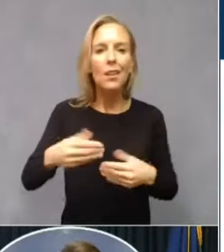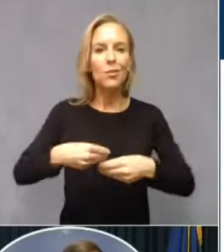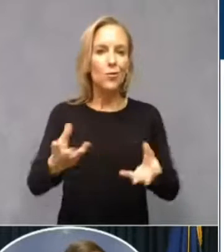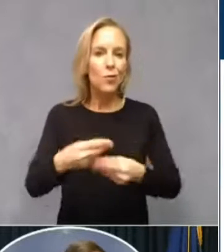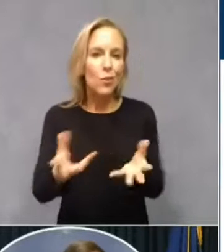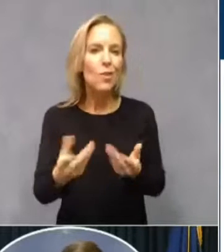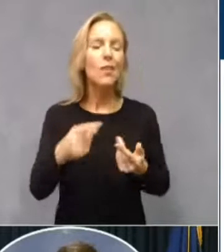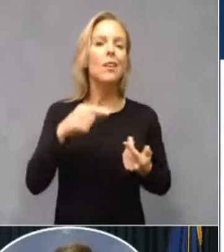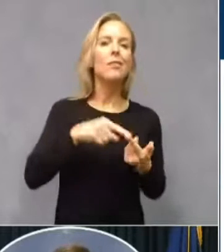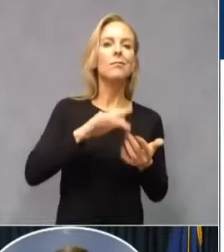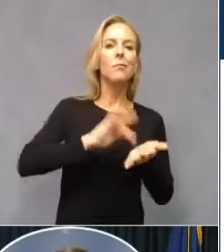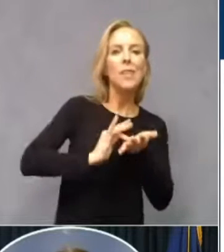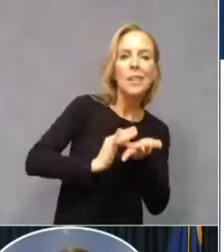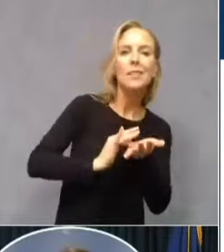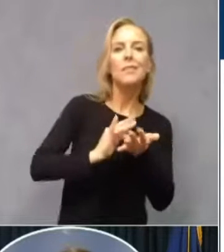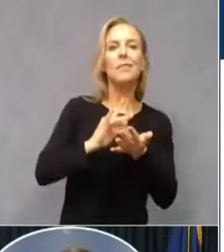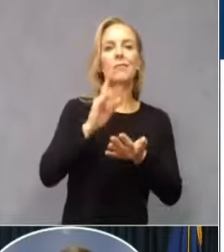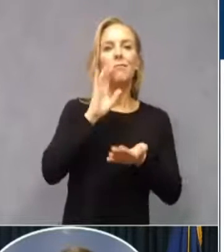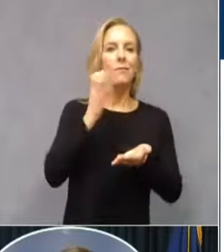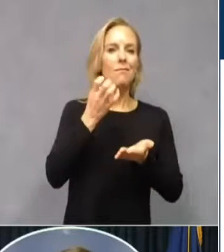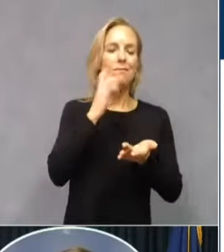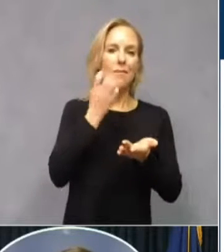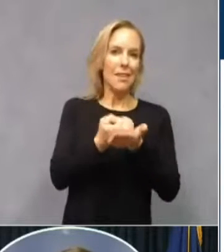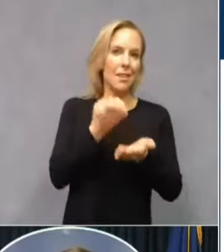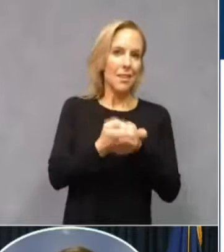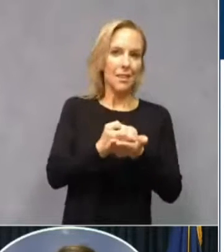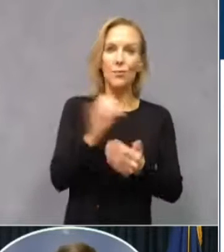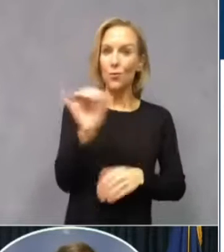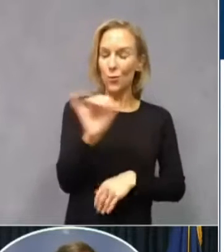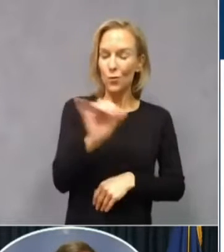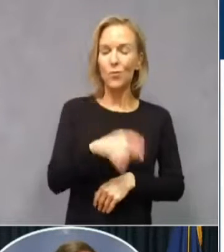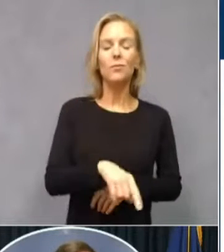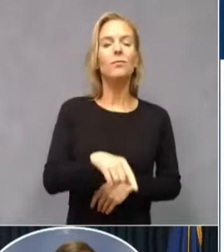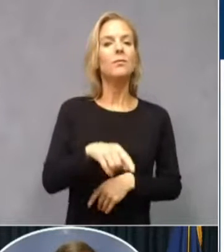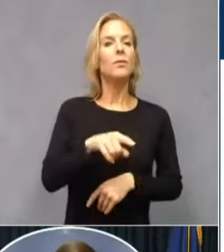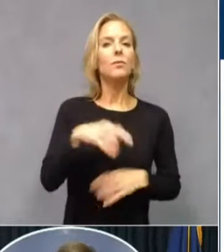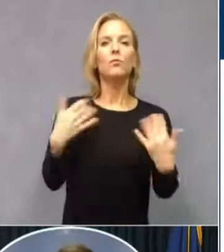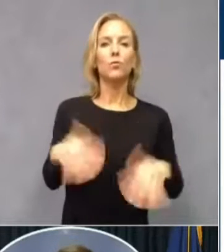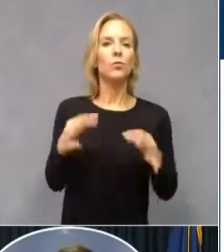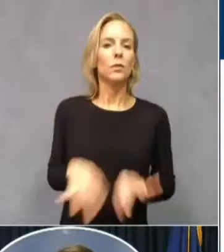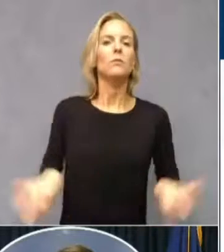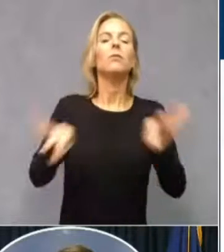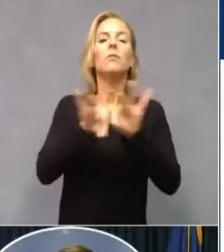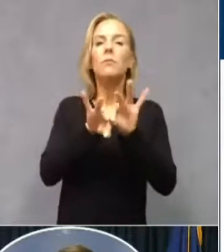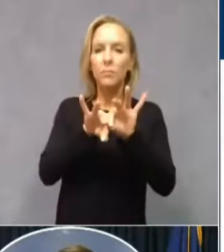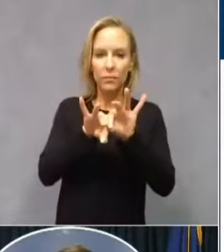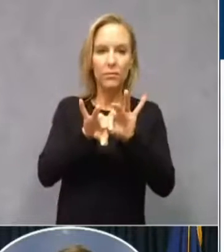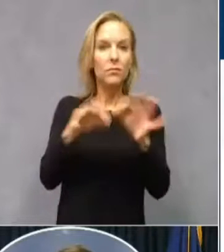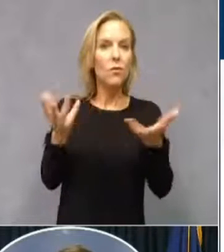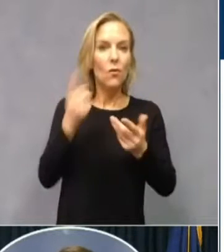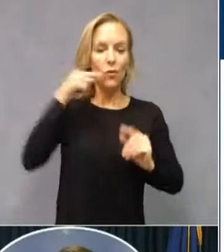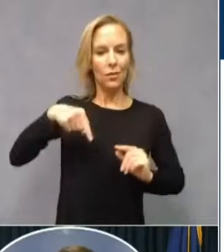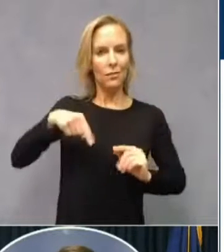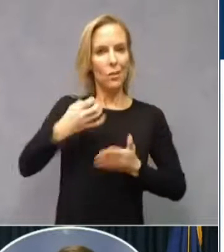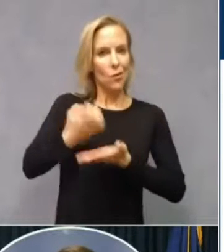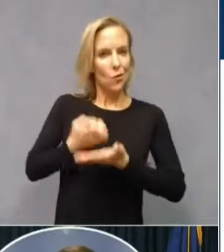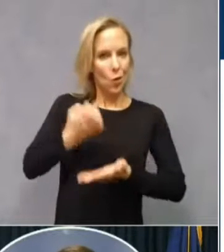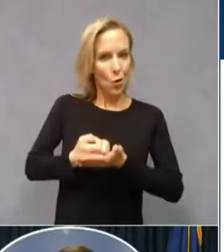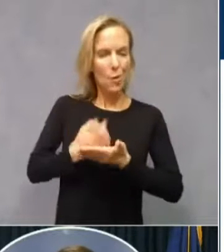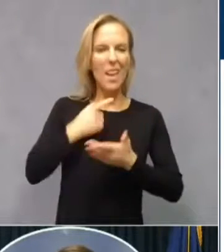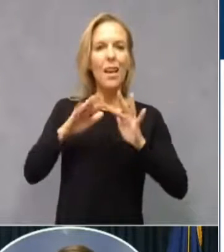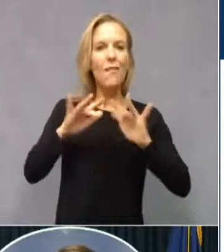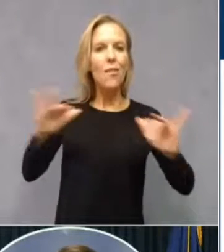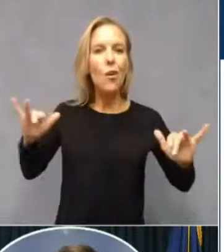pharmaceuticals, and e-commerce. Manufacturing is absolutely an essential part of our economy, with a diverse group of